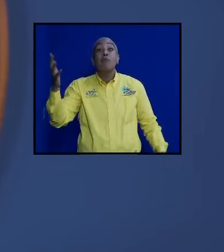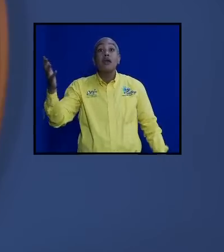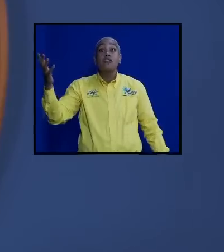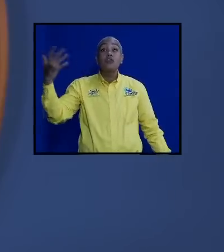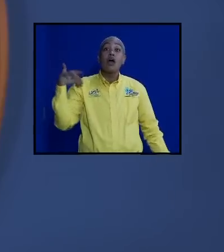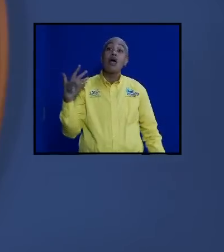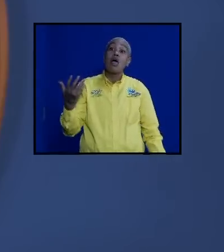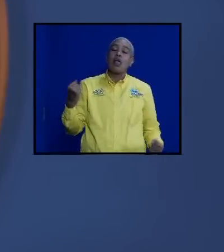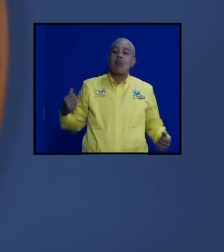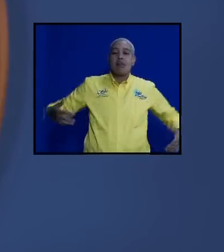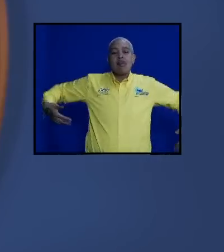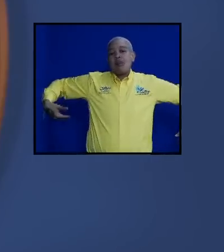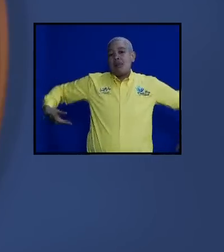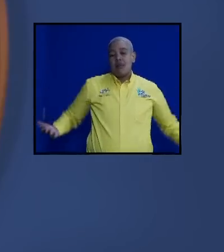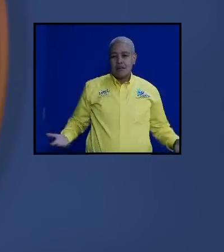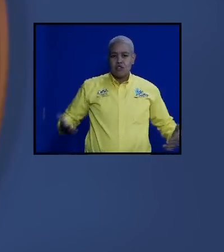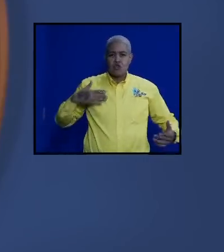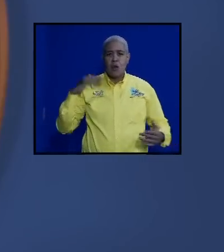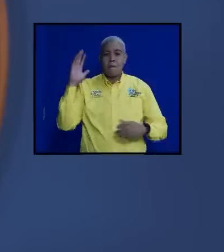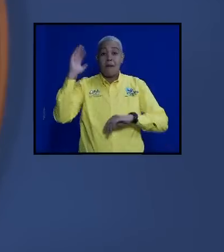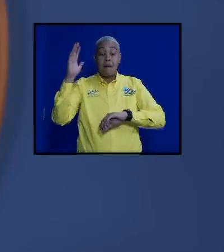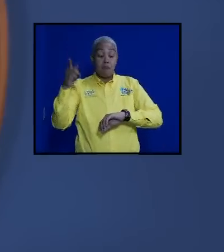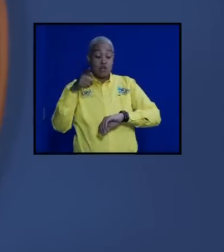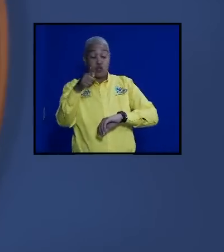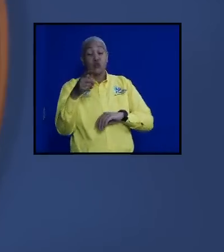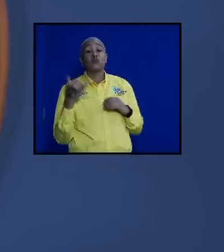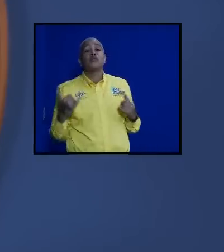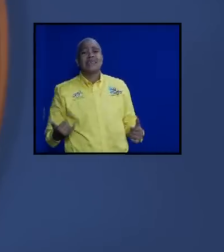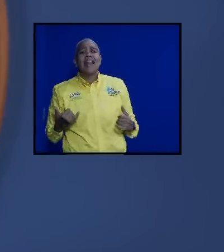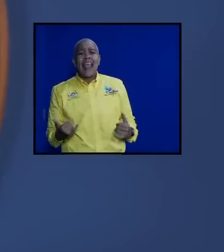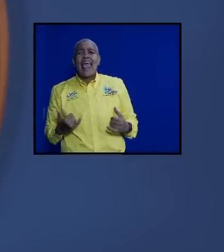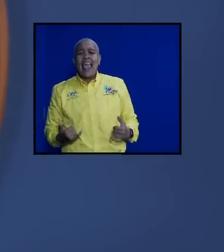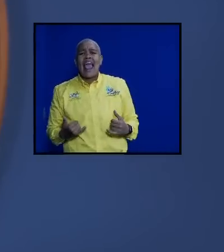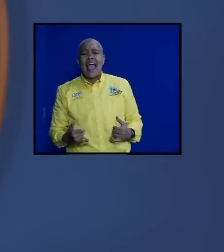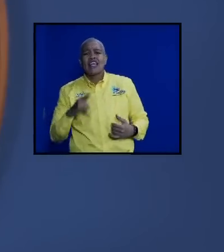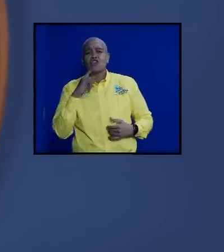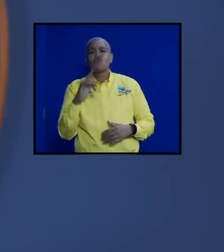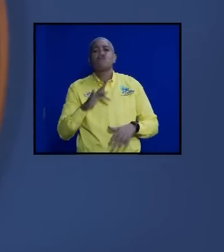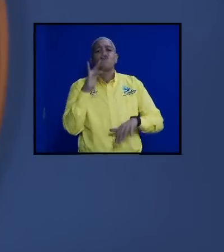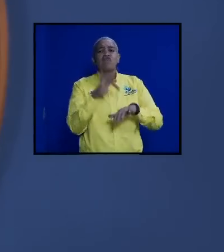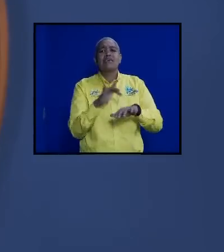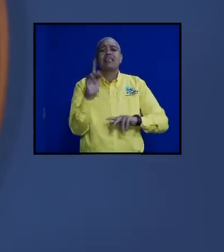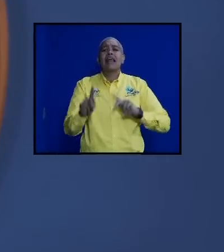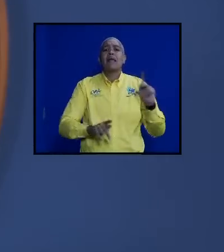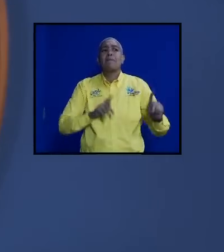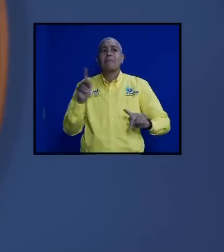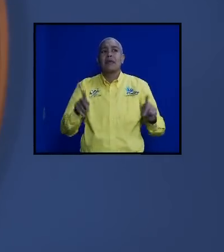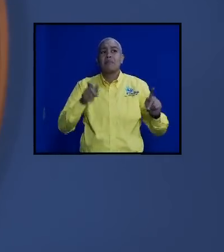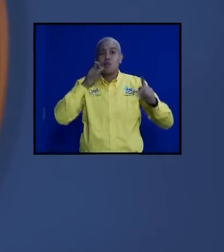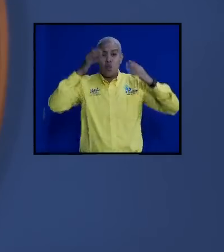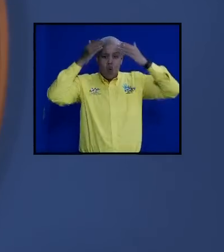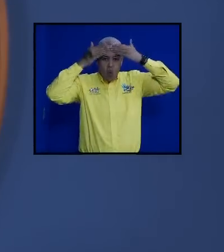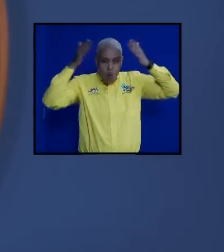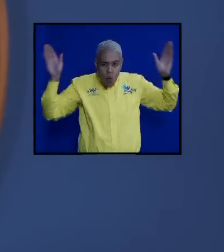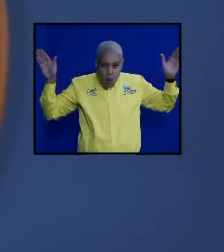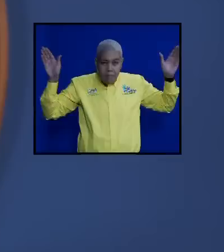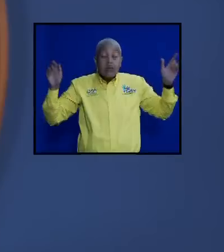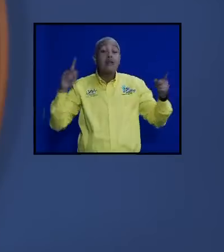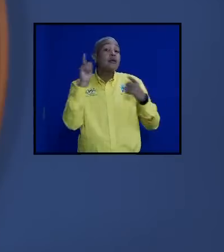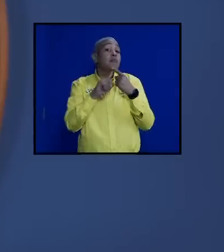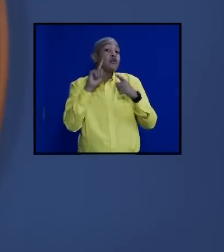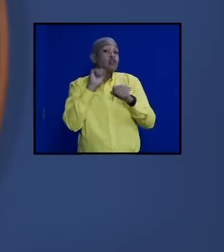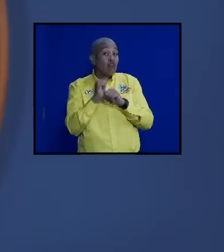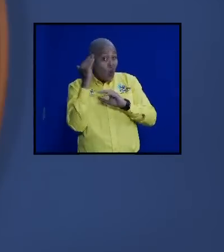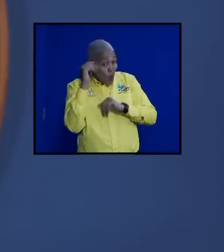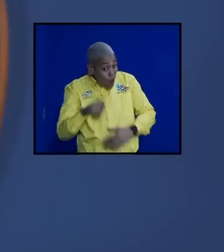So my presentation to you today is to reach the people who are open-minded, and hope